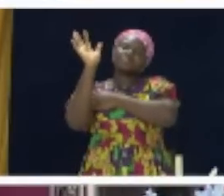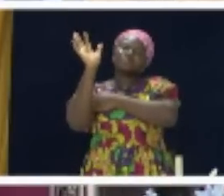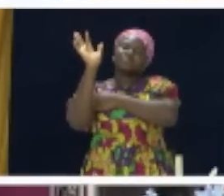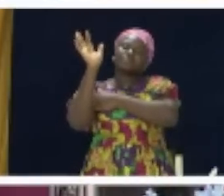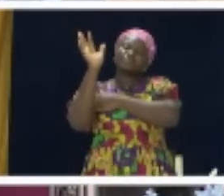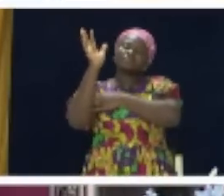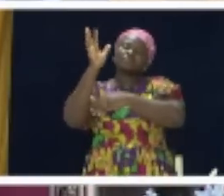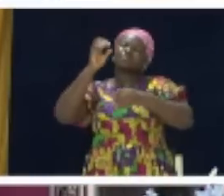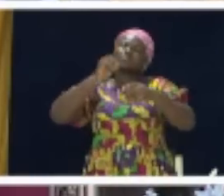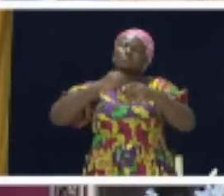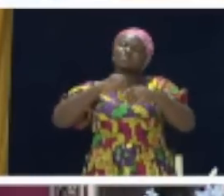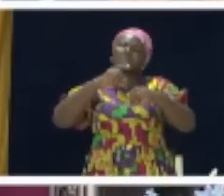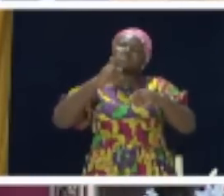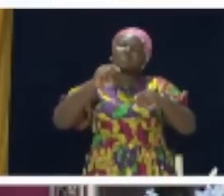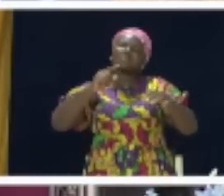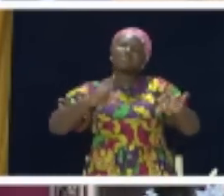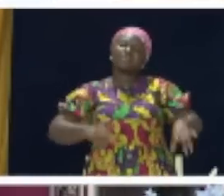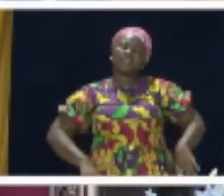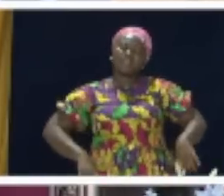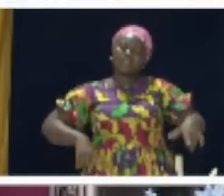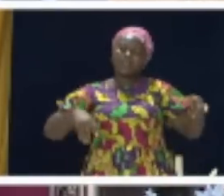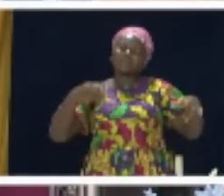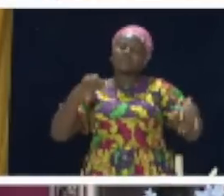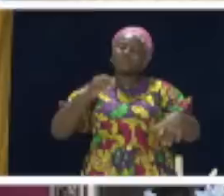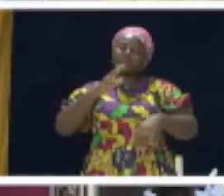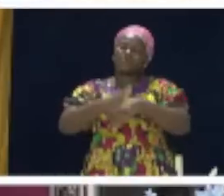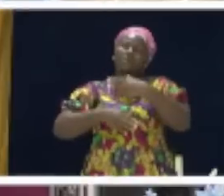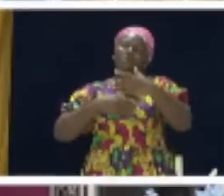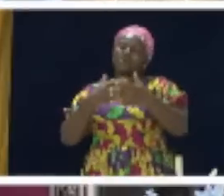in the lives of all your children,